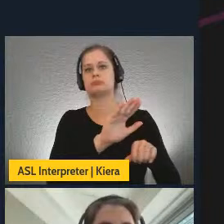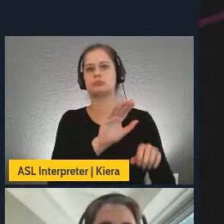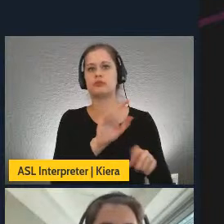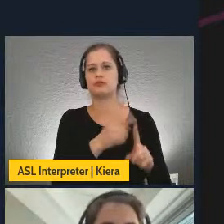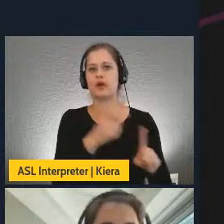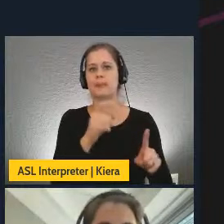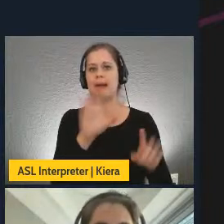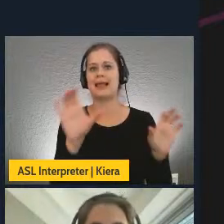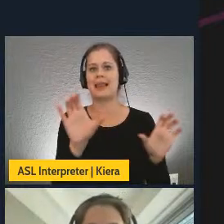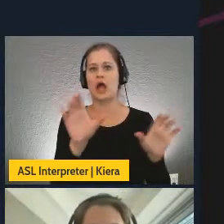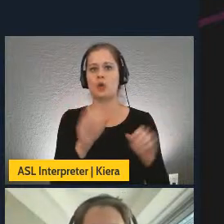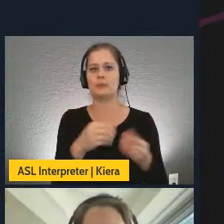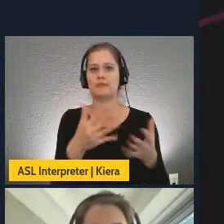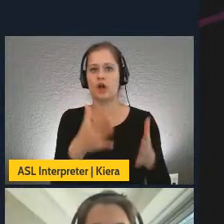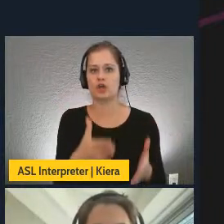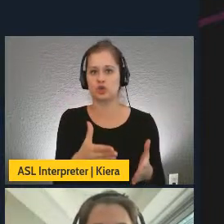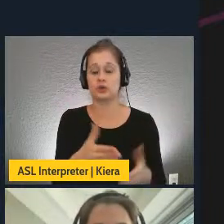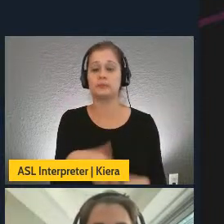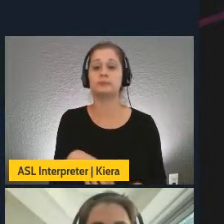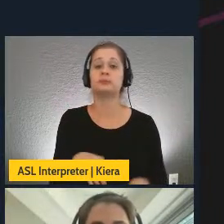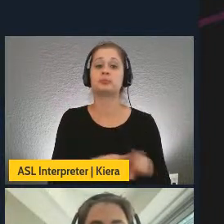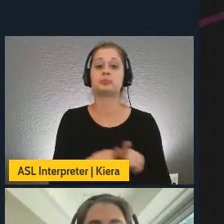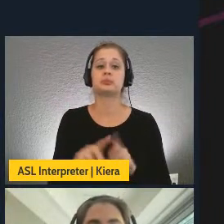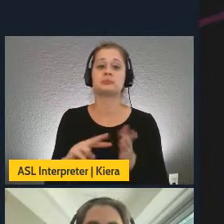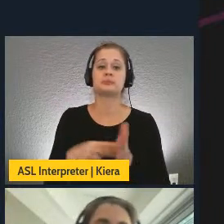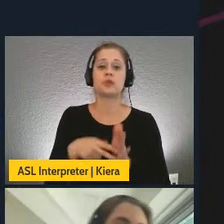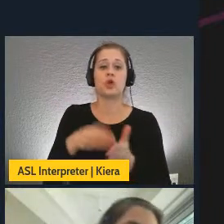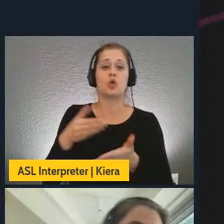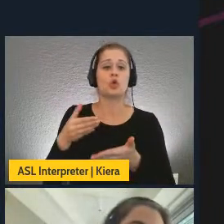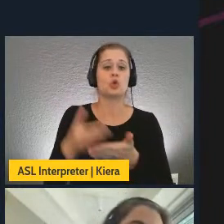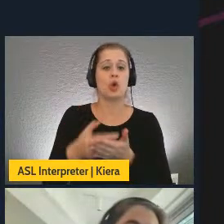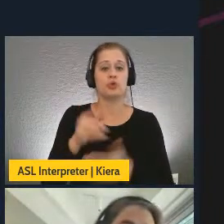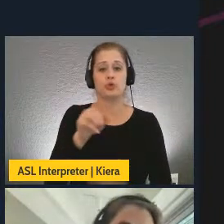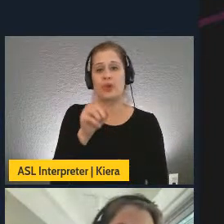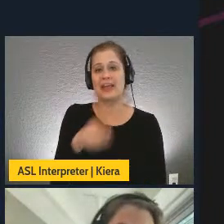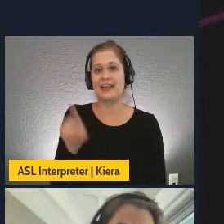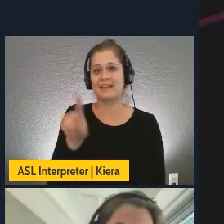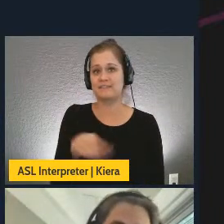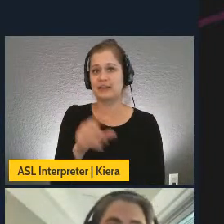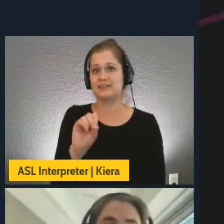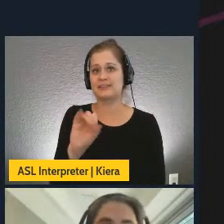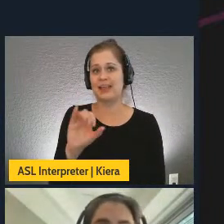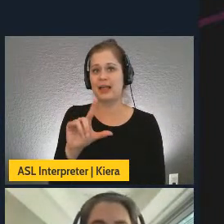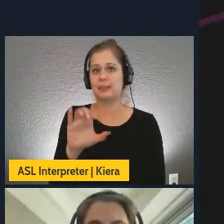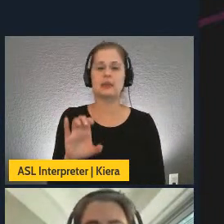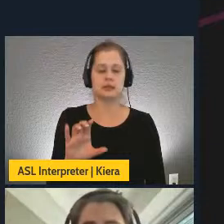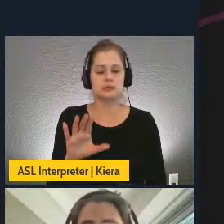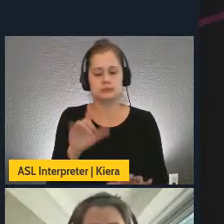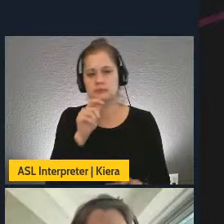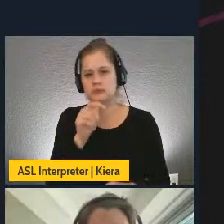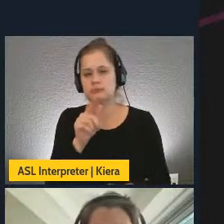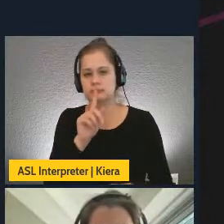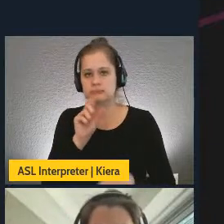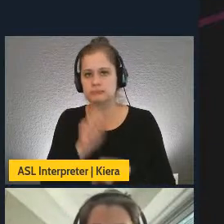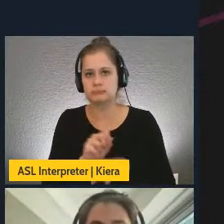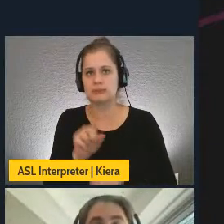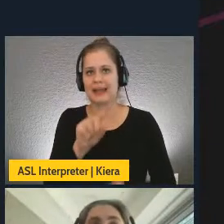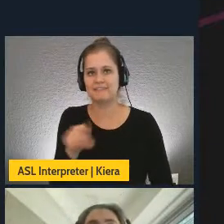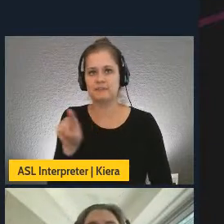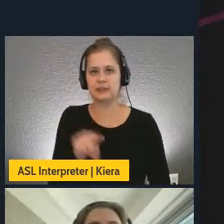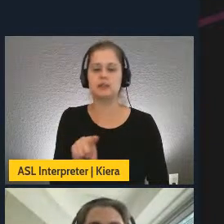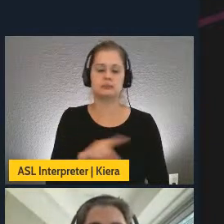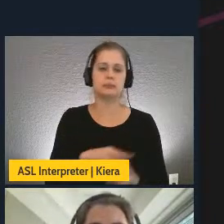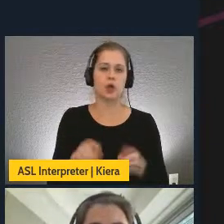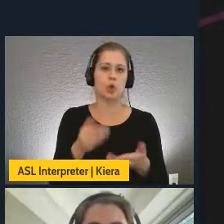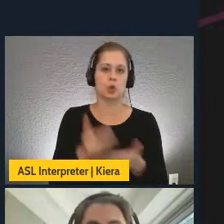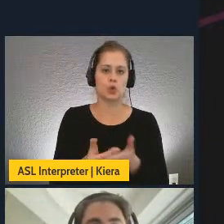me, serverless also means close to infinite scalability, not actually infinite, but pretty much so. And also you pay for what you use, so